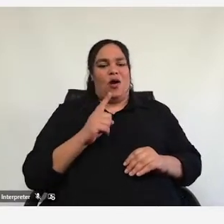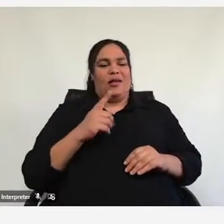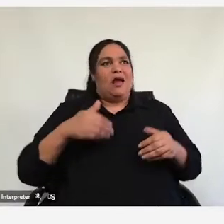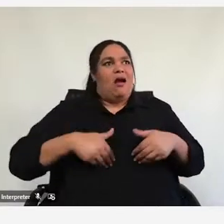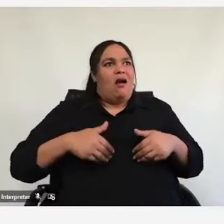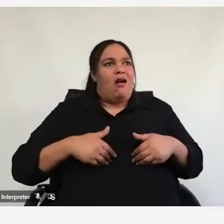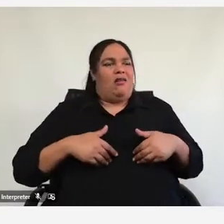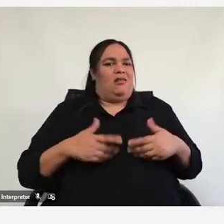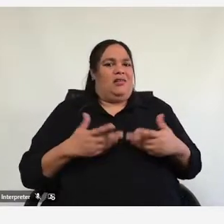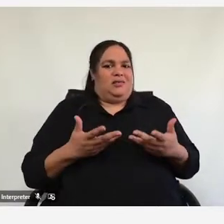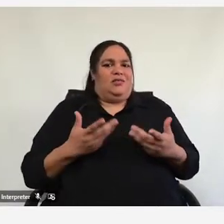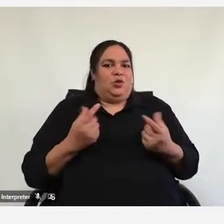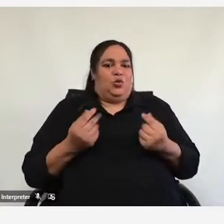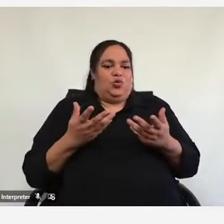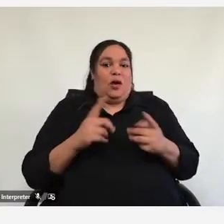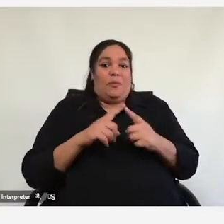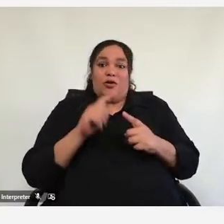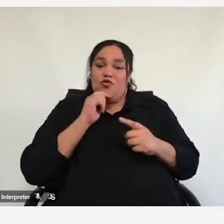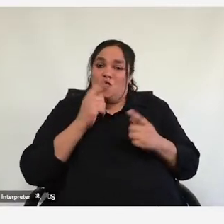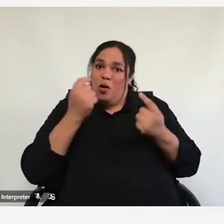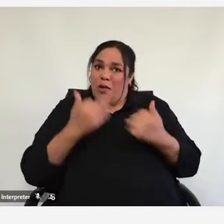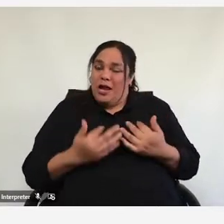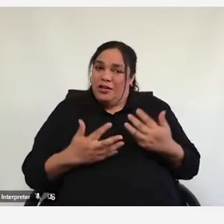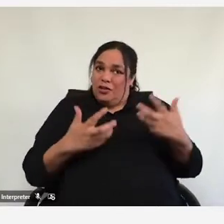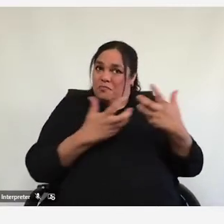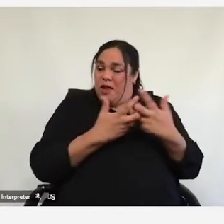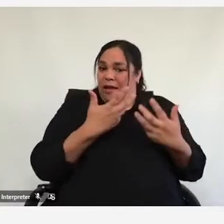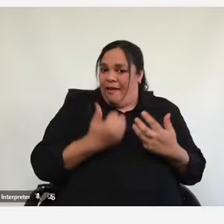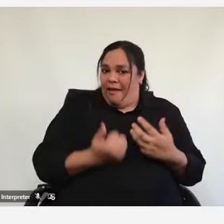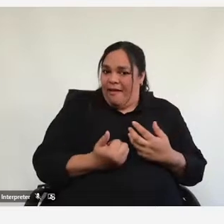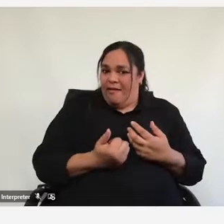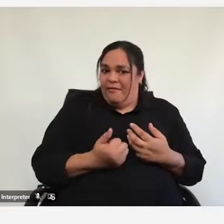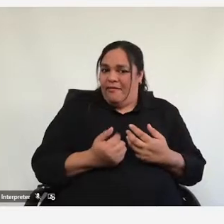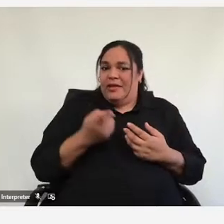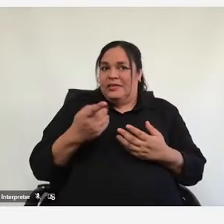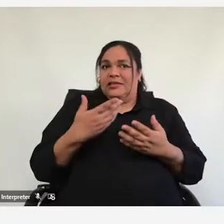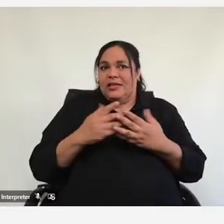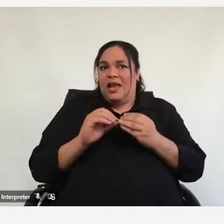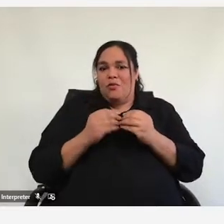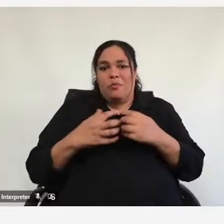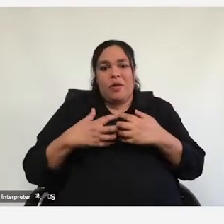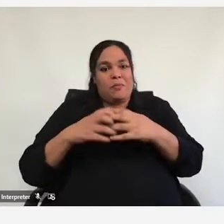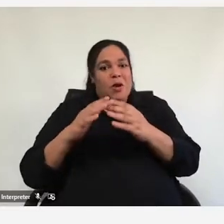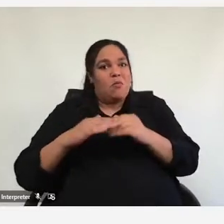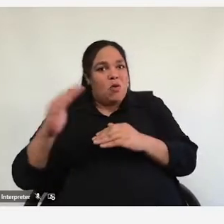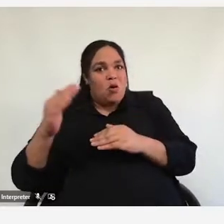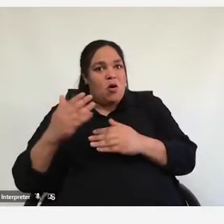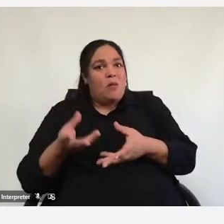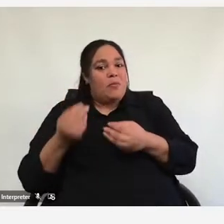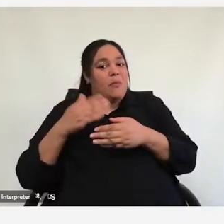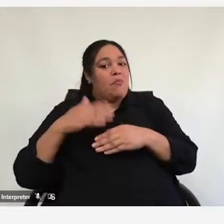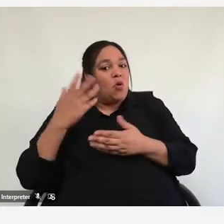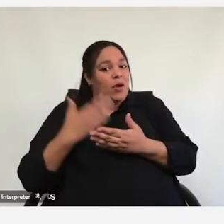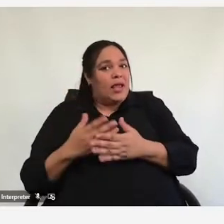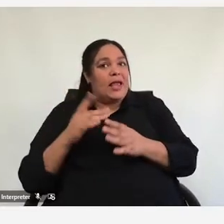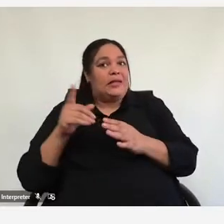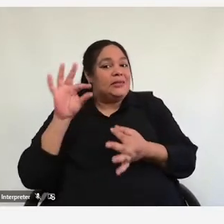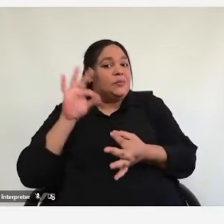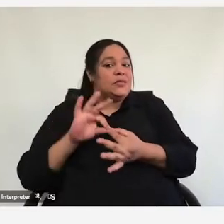do so. But is the budget really speaking to that? Or can we create more? Can we give more towards that